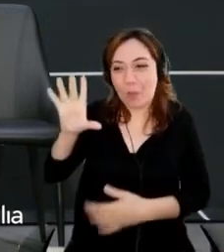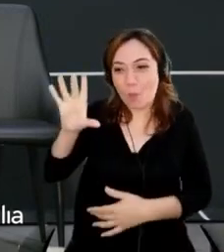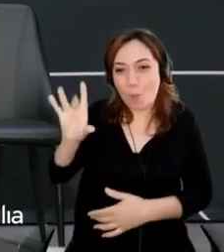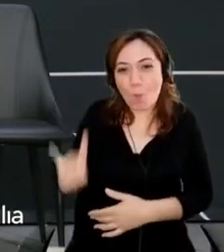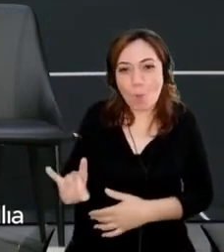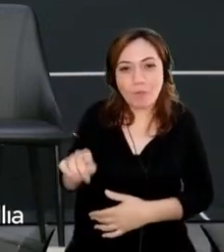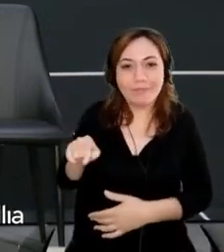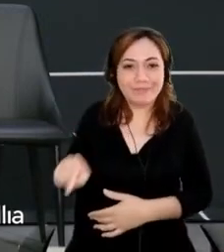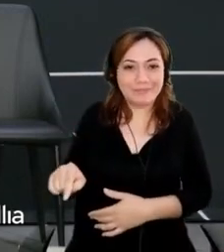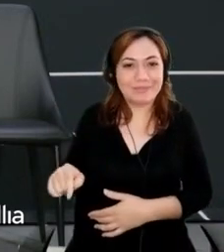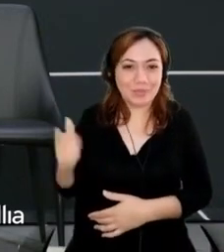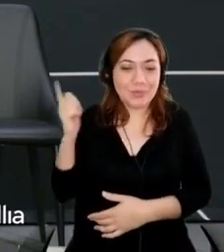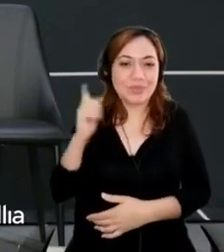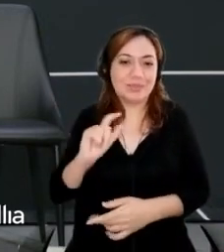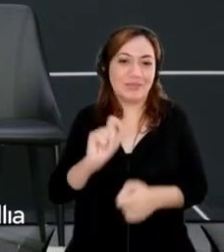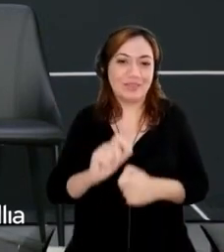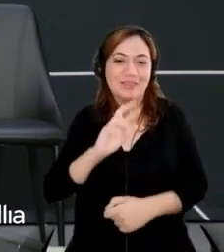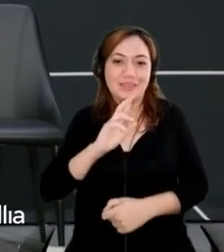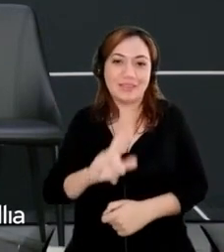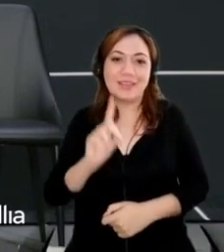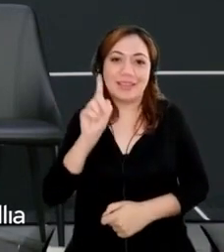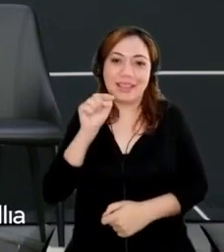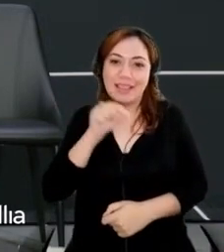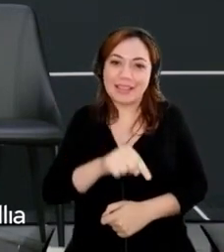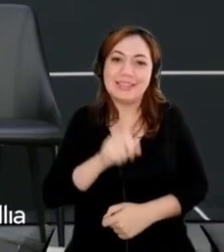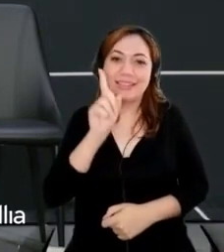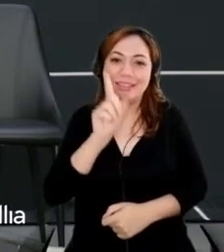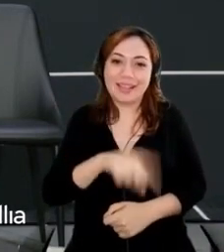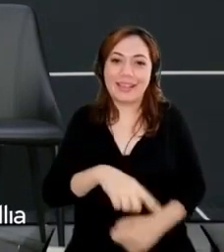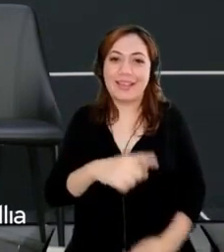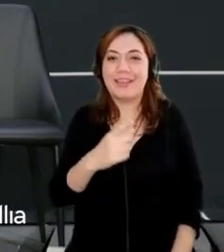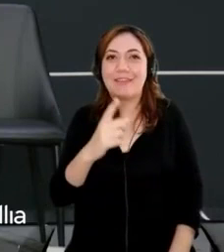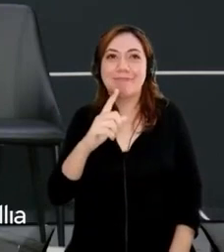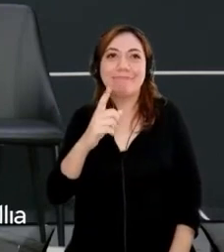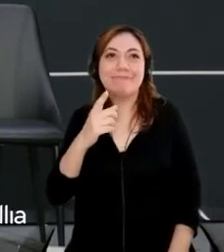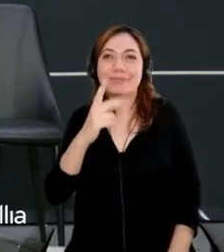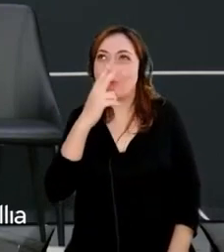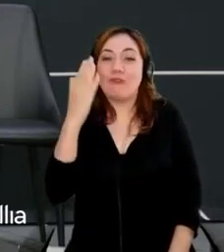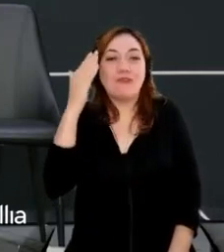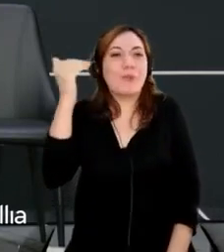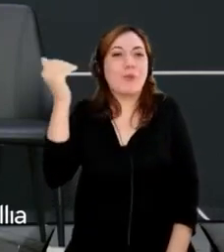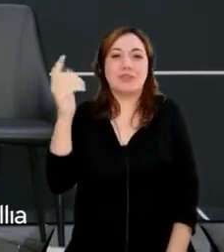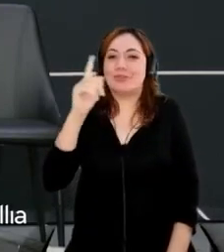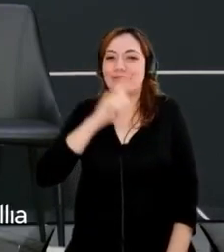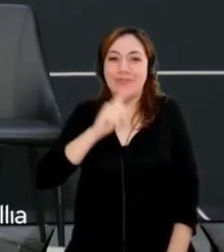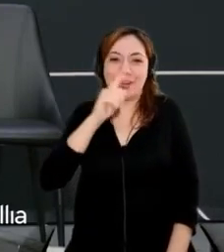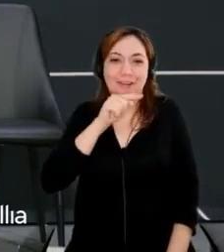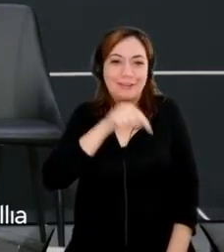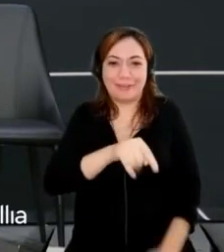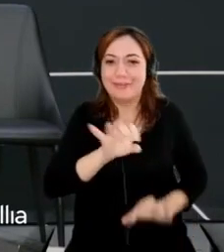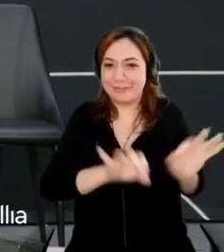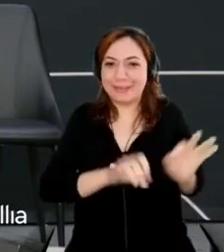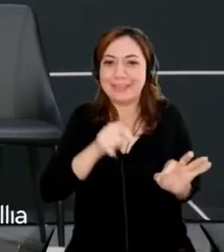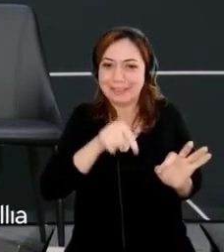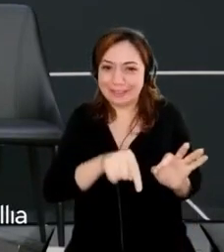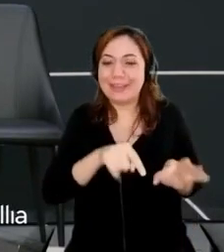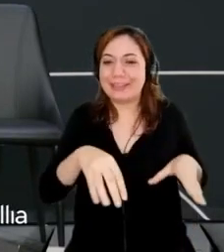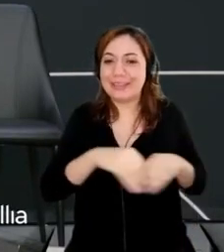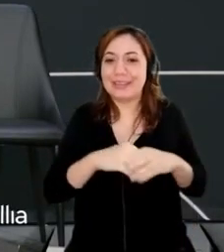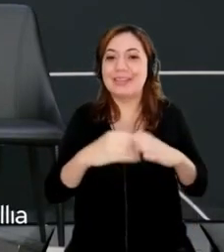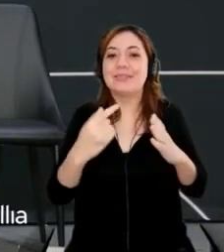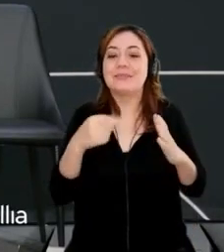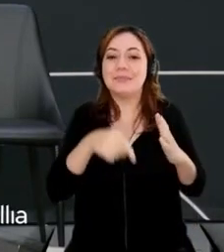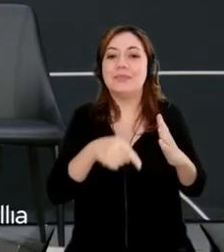very famous kind of failing project in the government. And as the Trump administration was coming